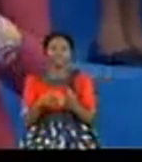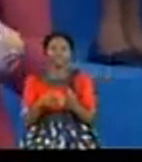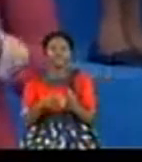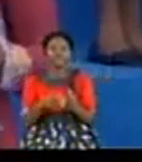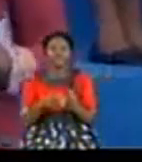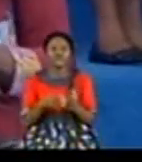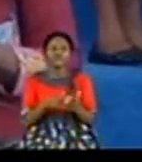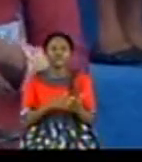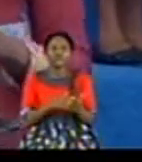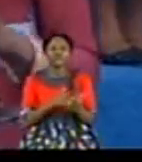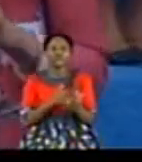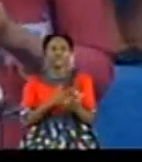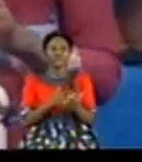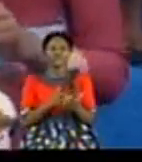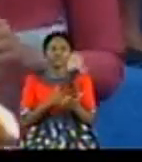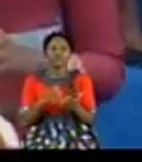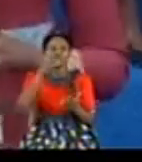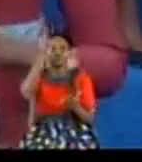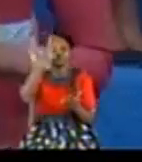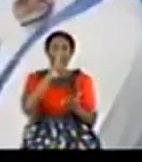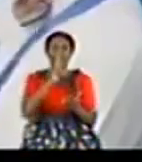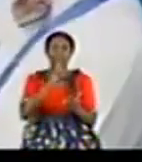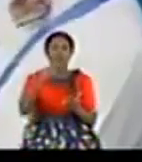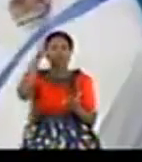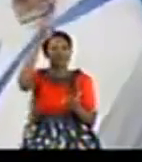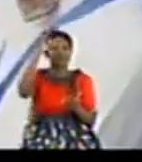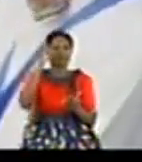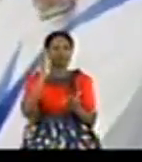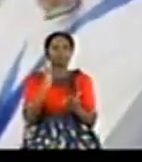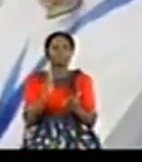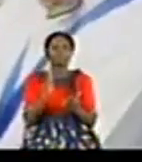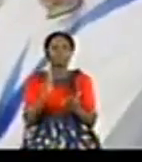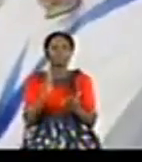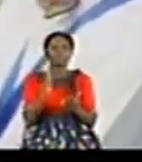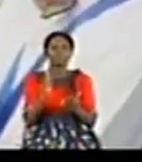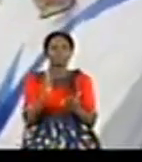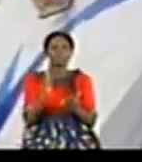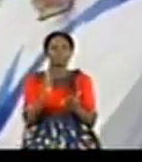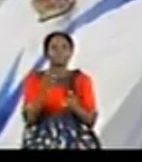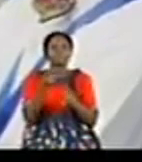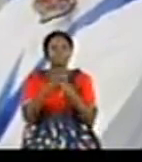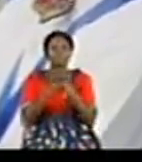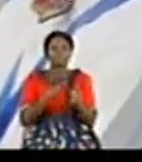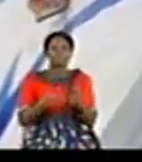you are God you are God